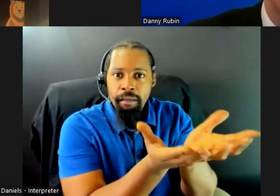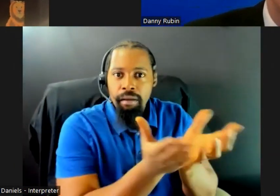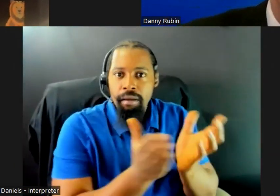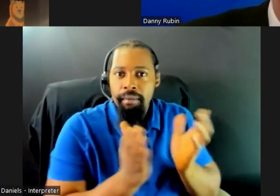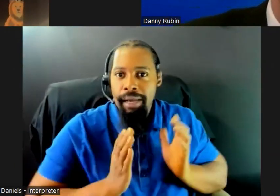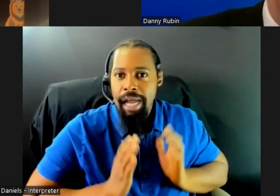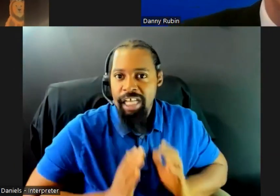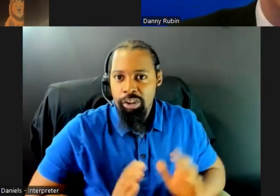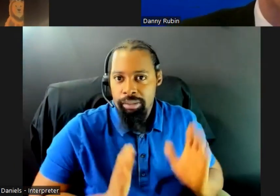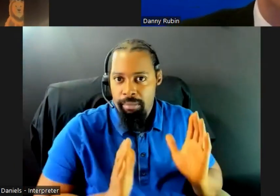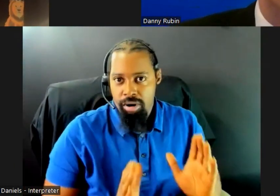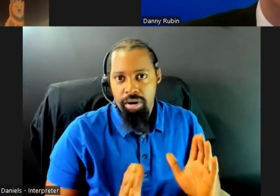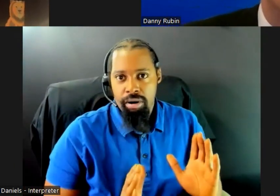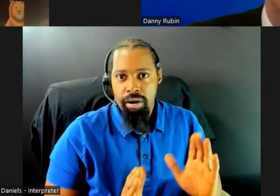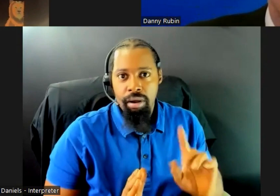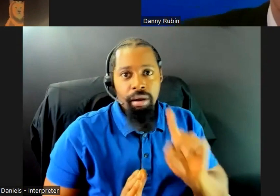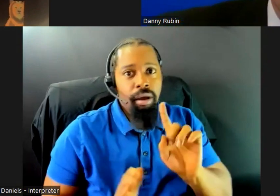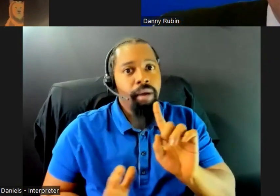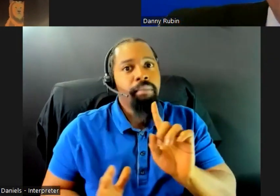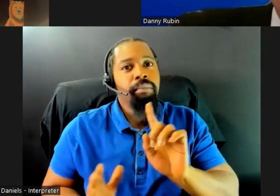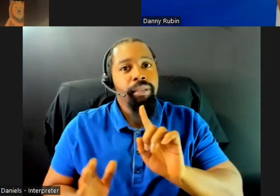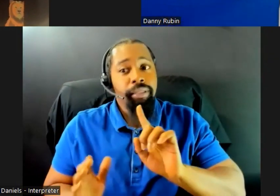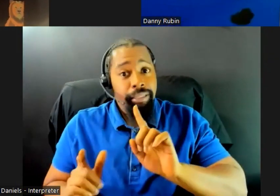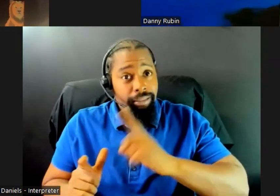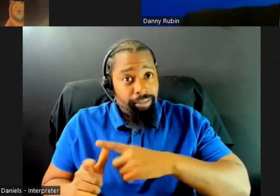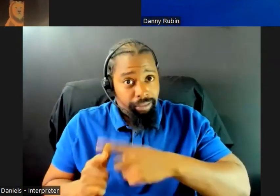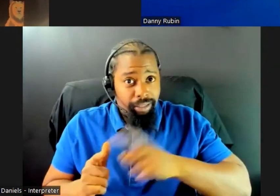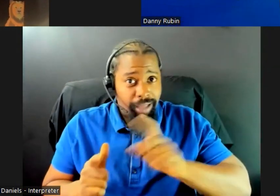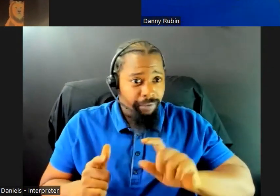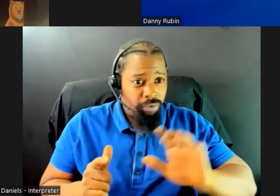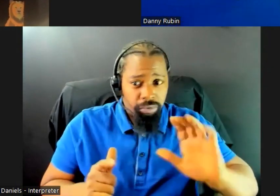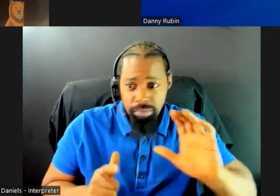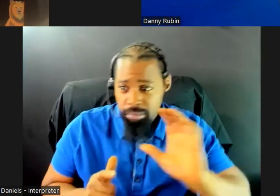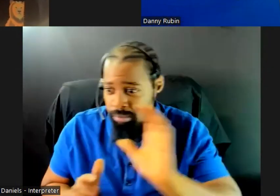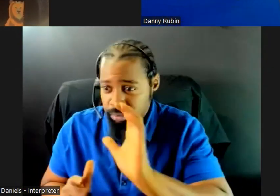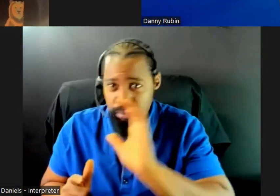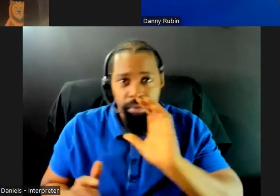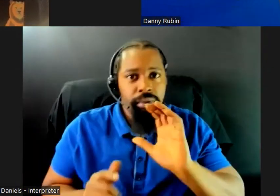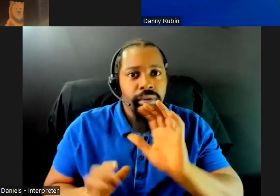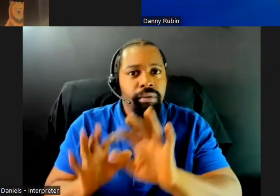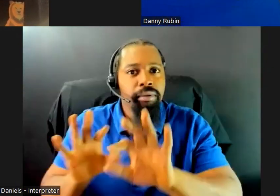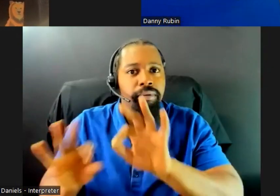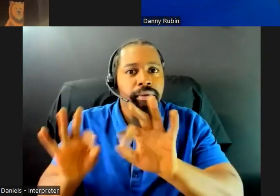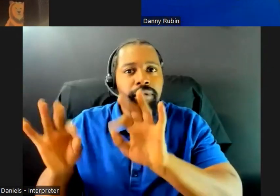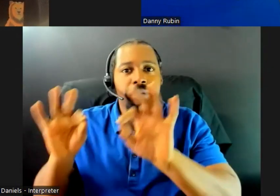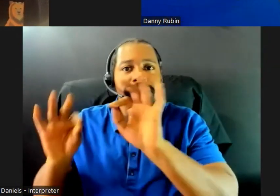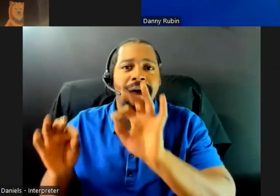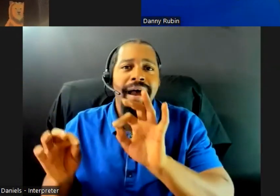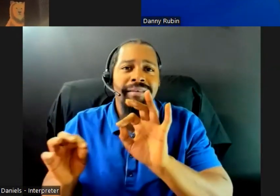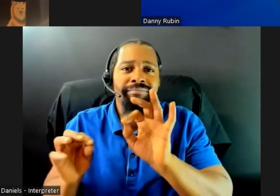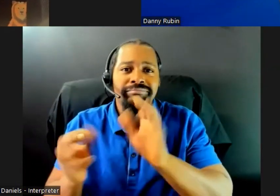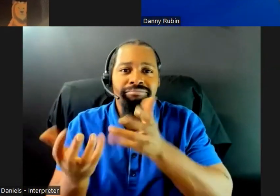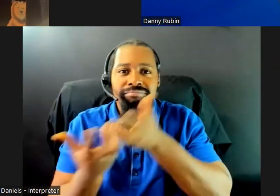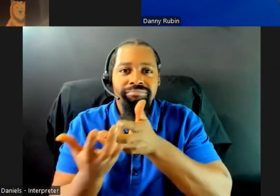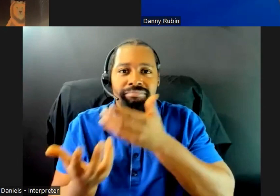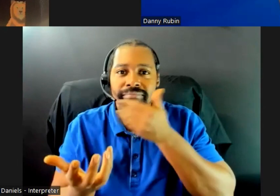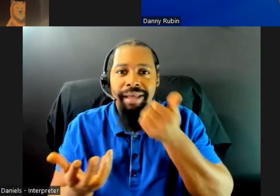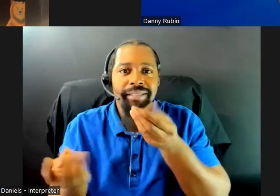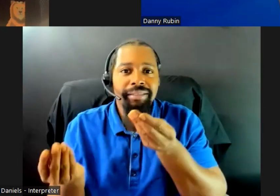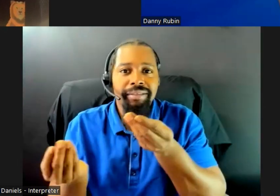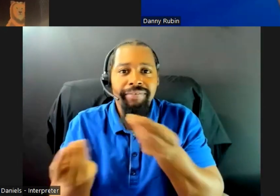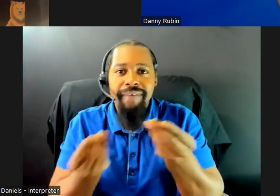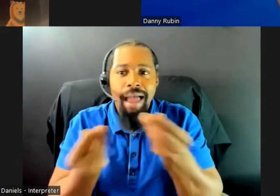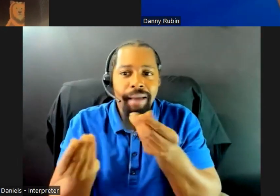look for a suitable fabric. Fabrics are sourced all over the world.